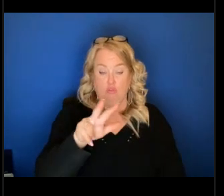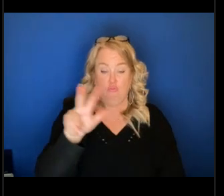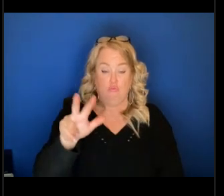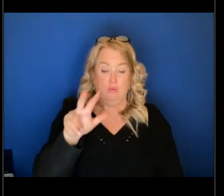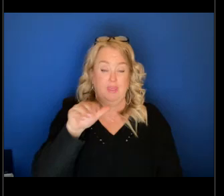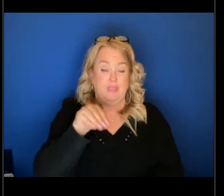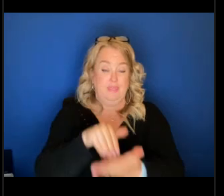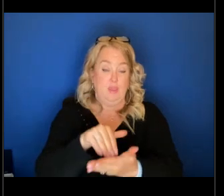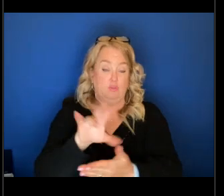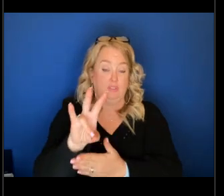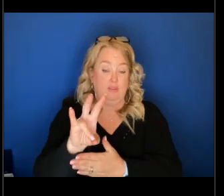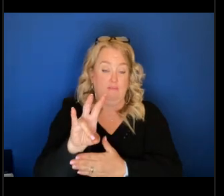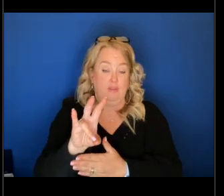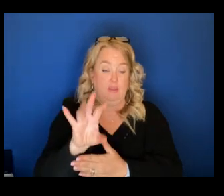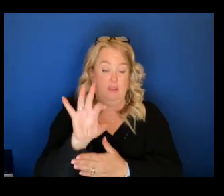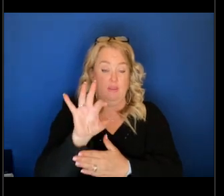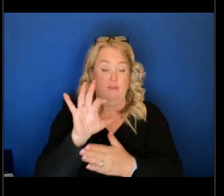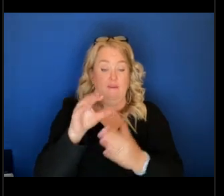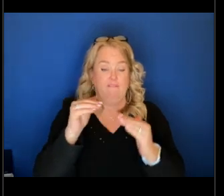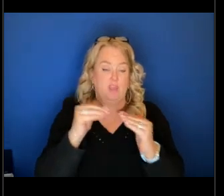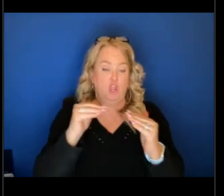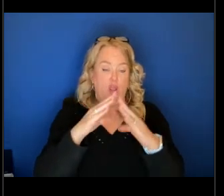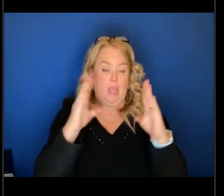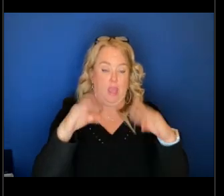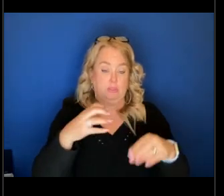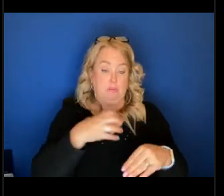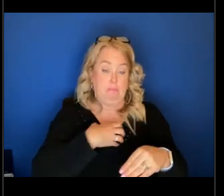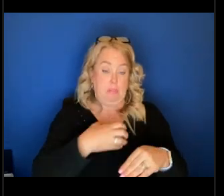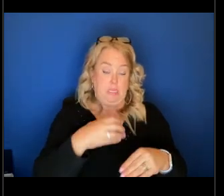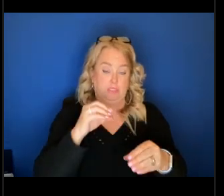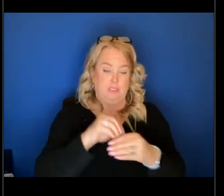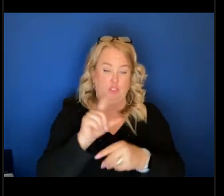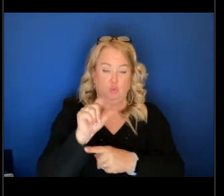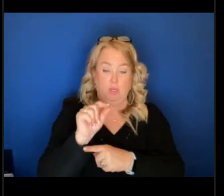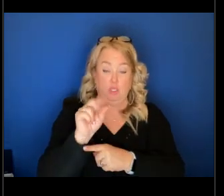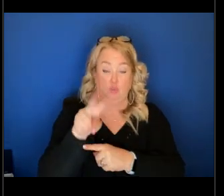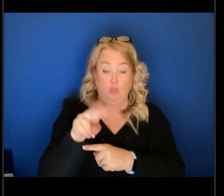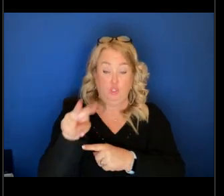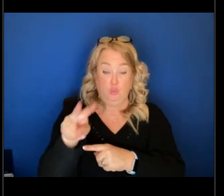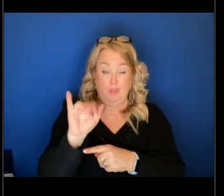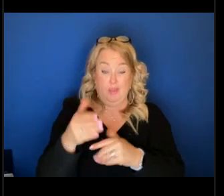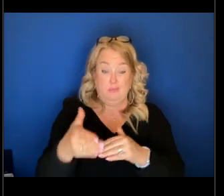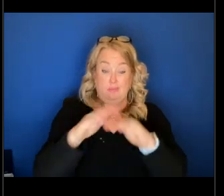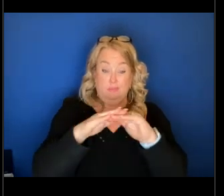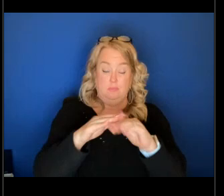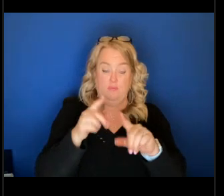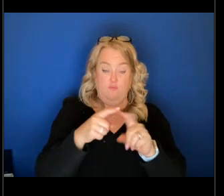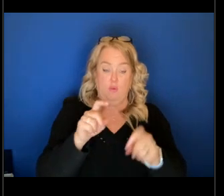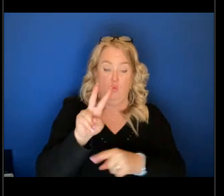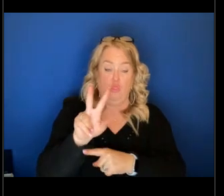33,007 fair housing complaints were filed in 2022, and that was up from